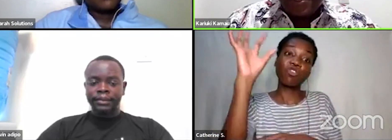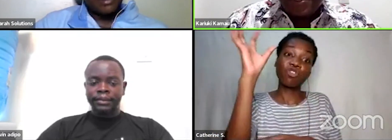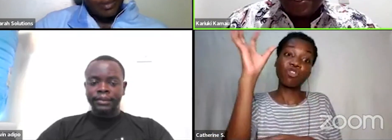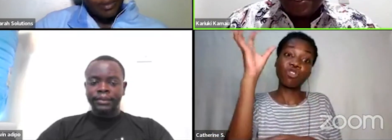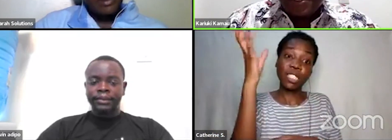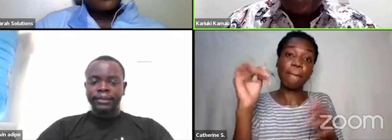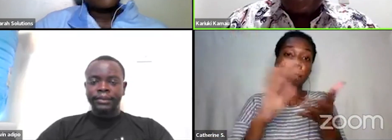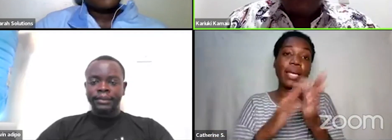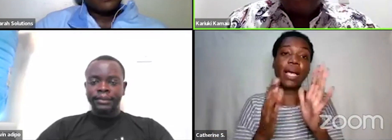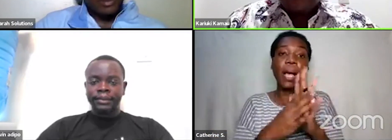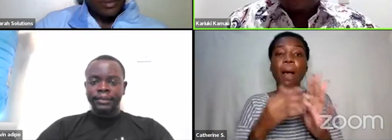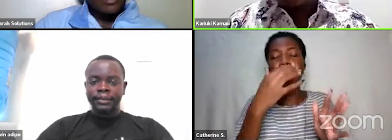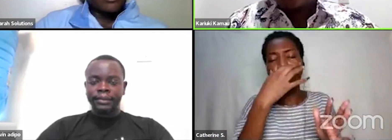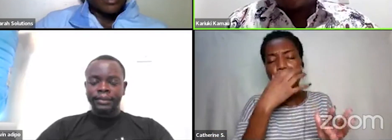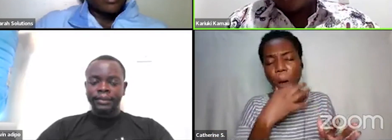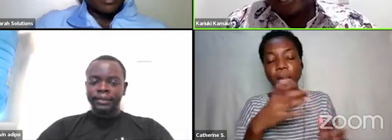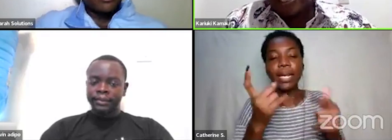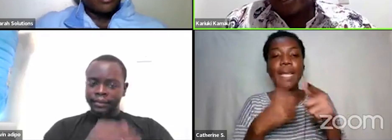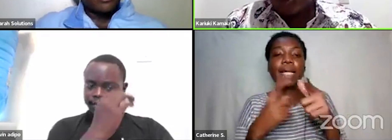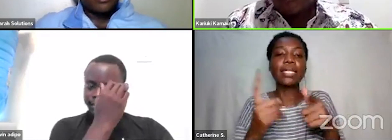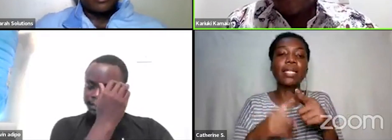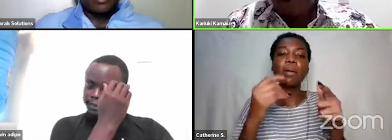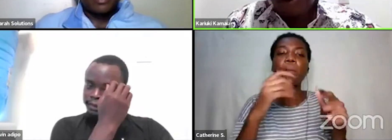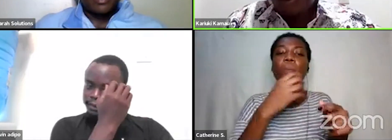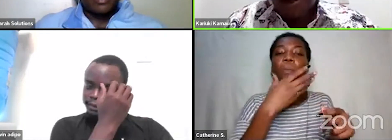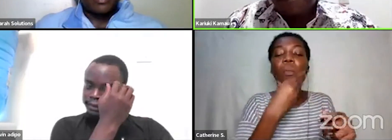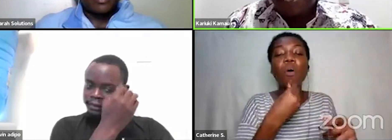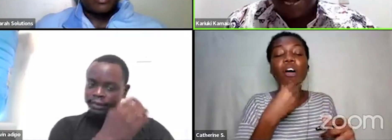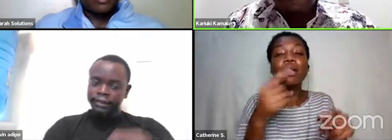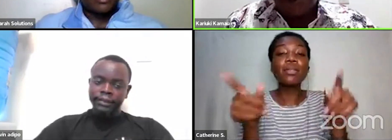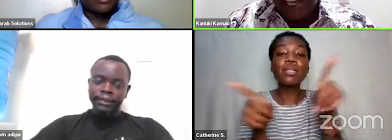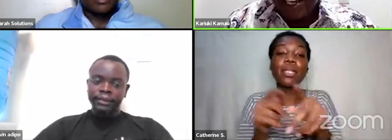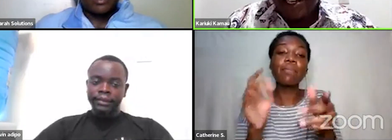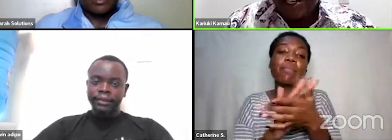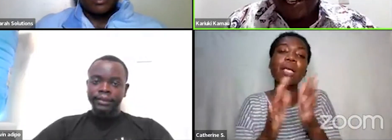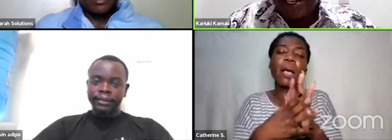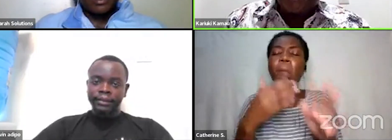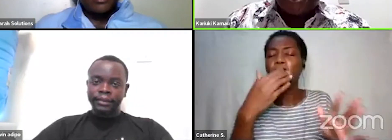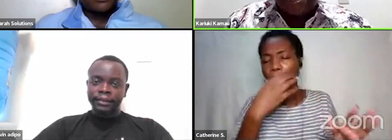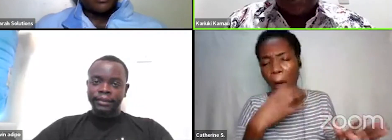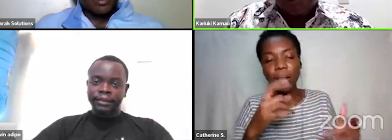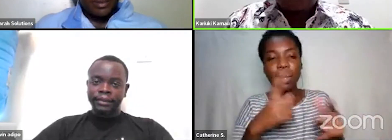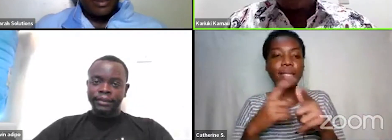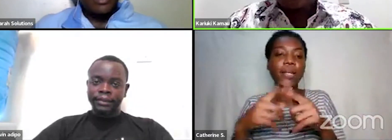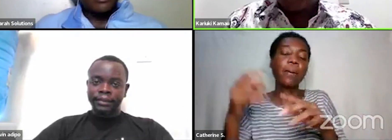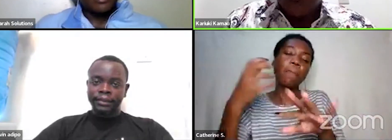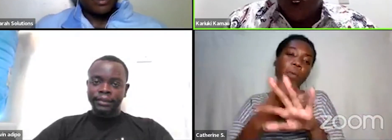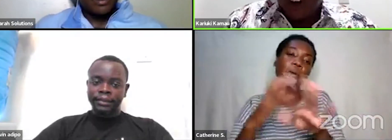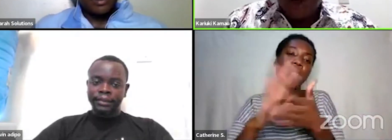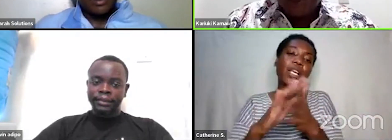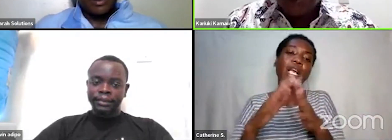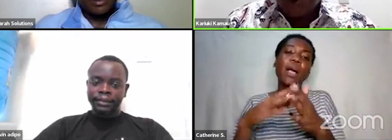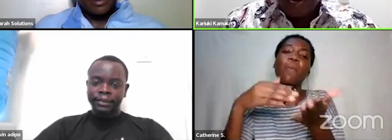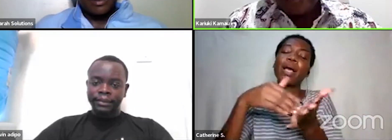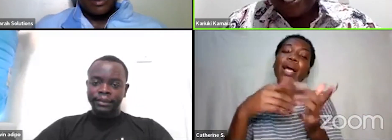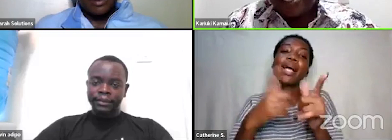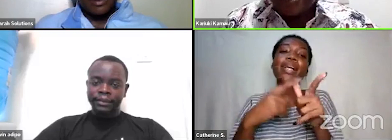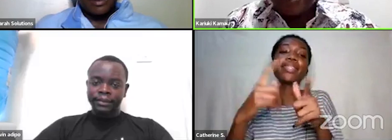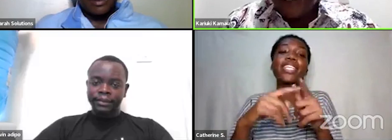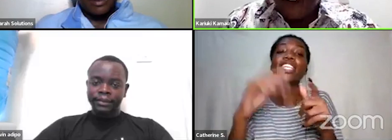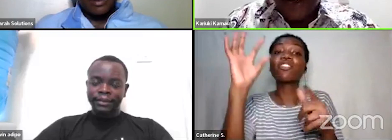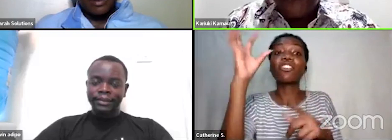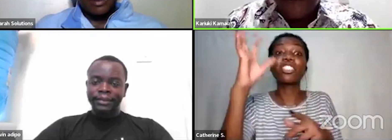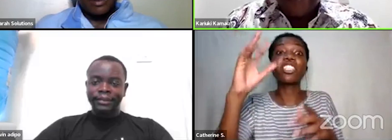and the boy was also aging. So the bones were becoming weak and the tree was going to fall. So at